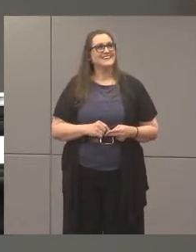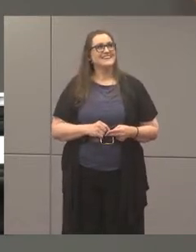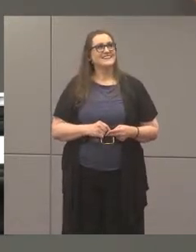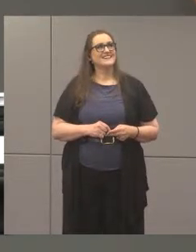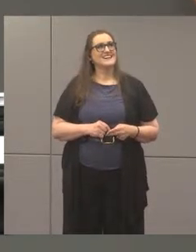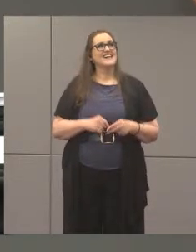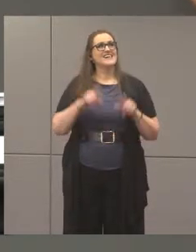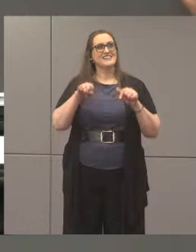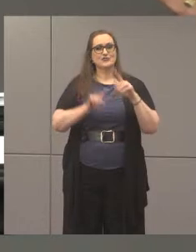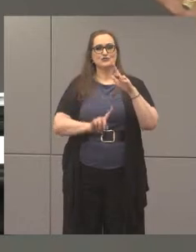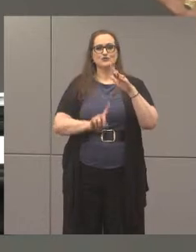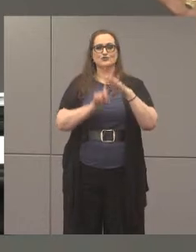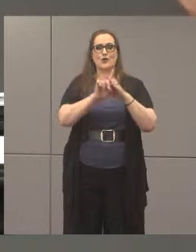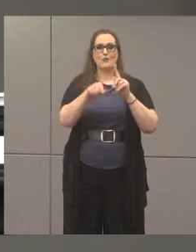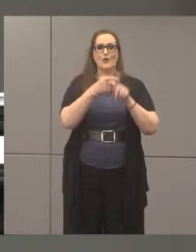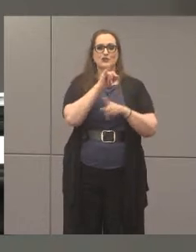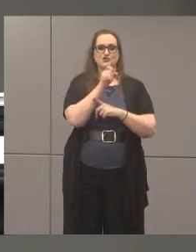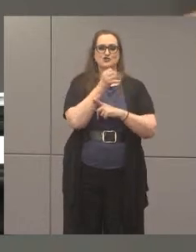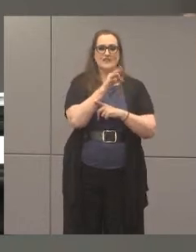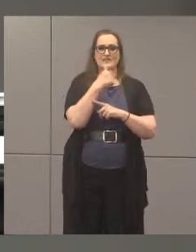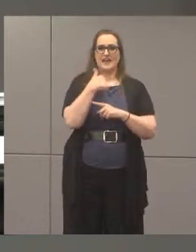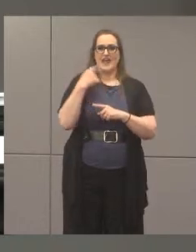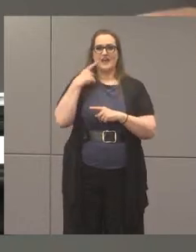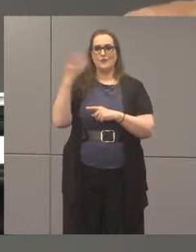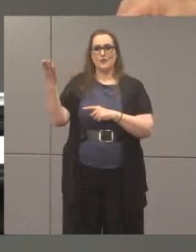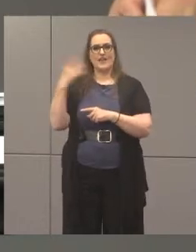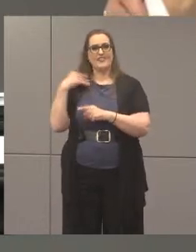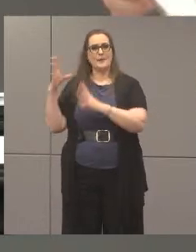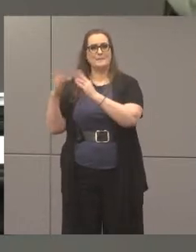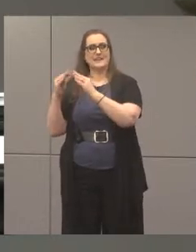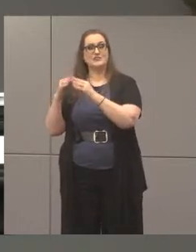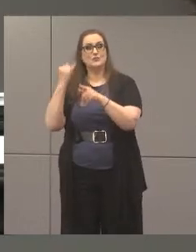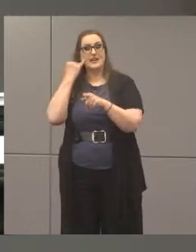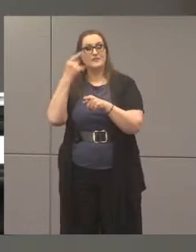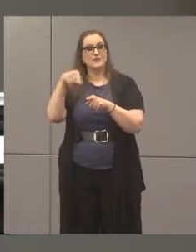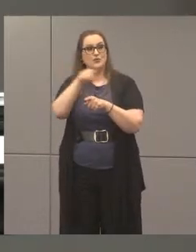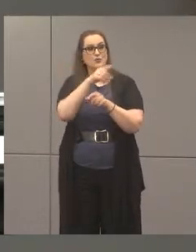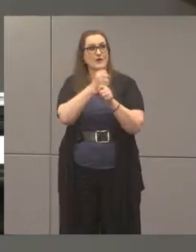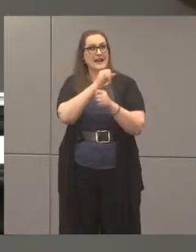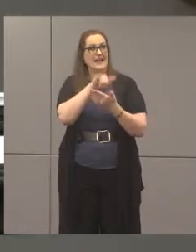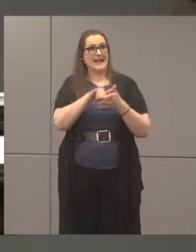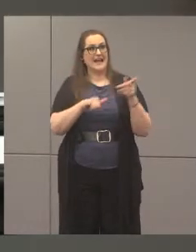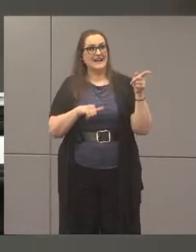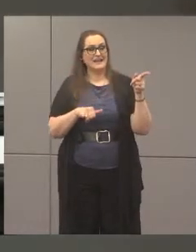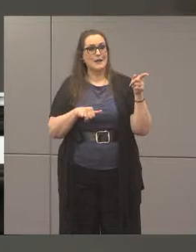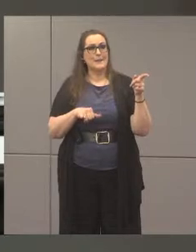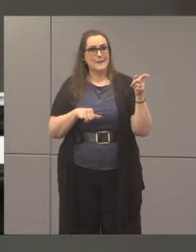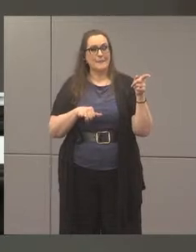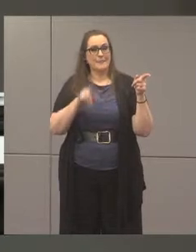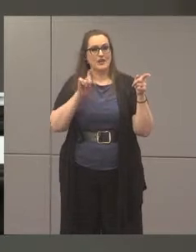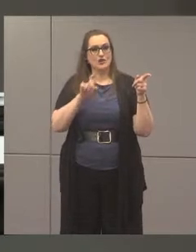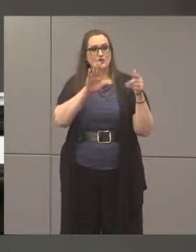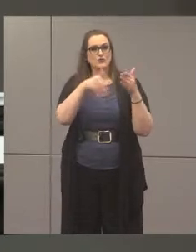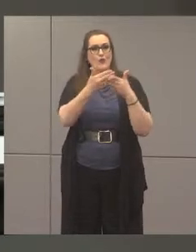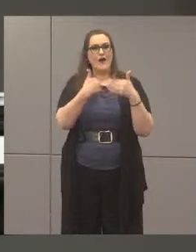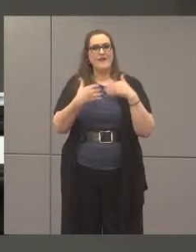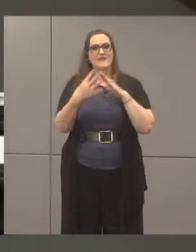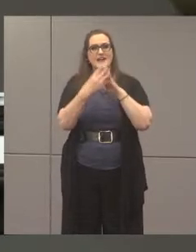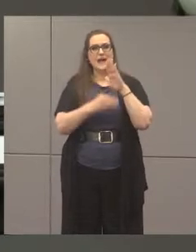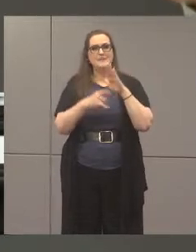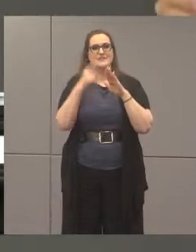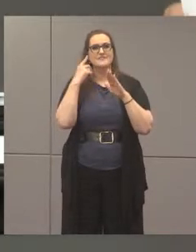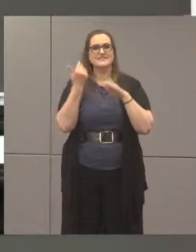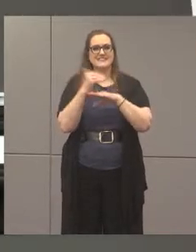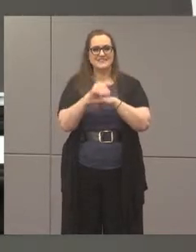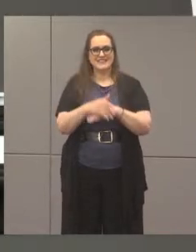This showed up when Jeff and I were at the meeting. So if you've got it, you should all have a copy of it this